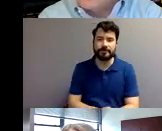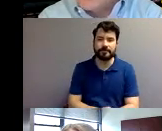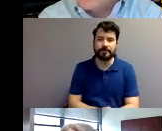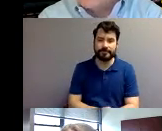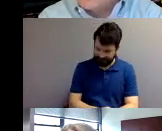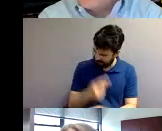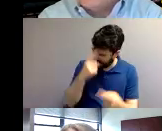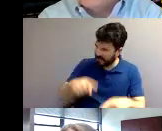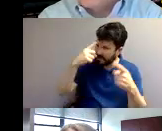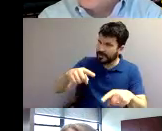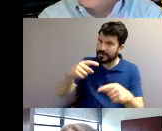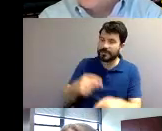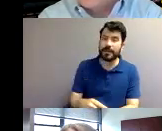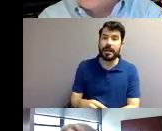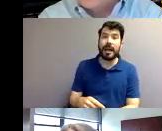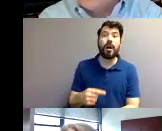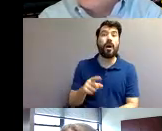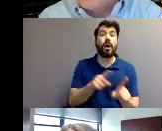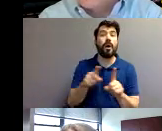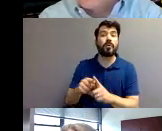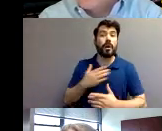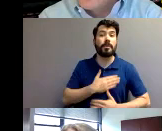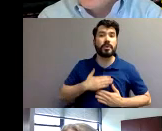really appreciate the we in that question, right?